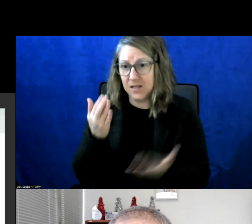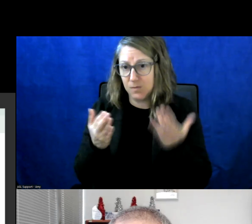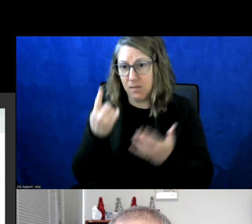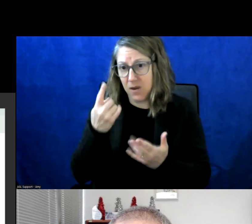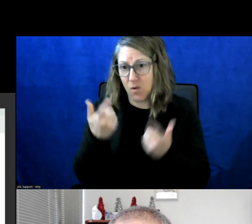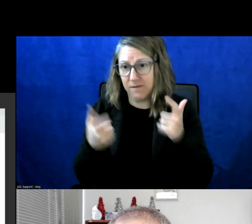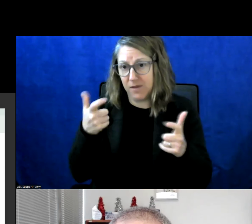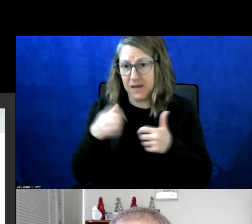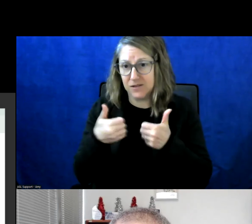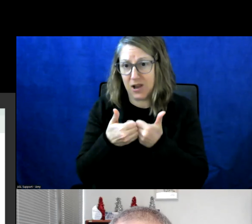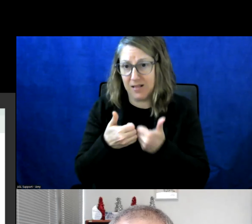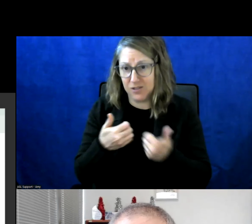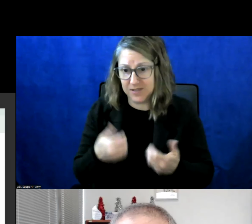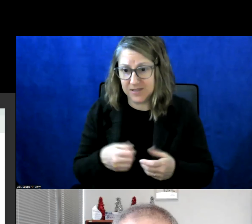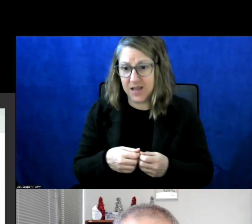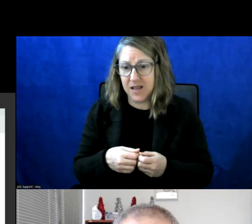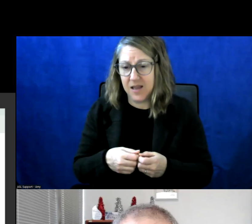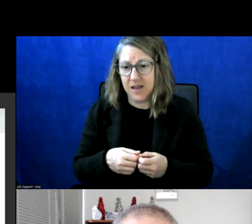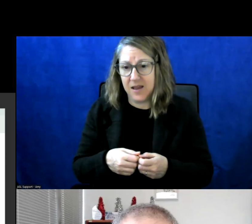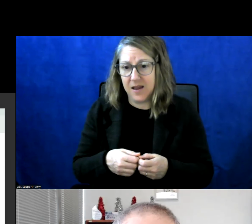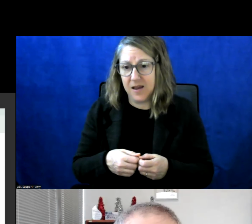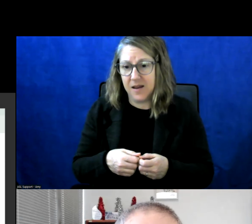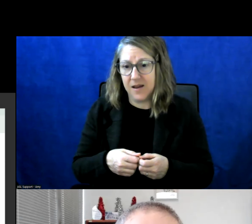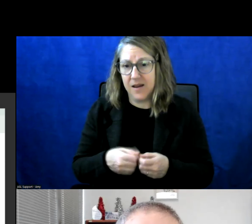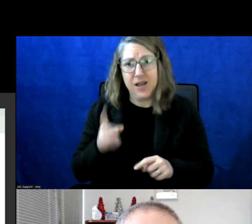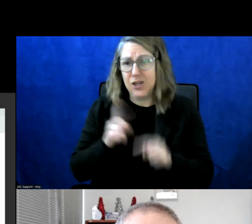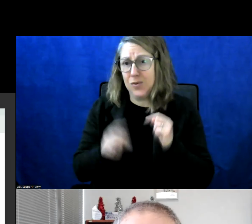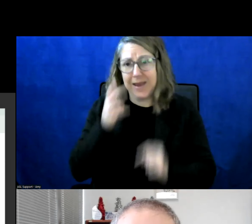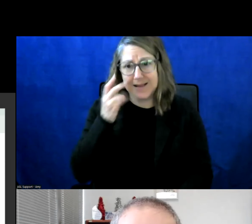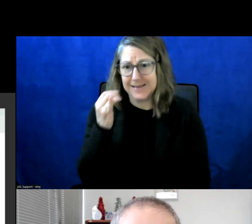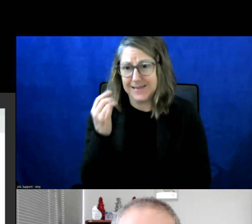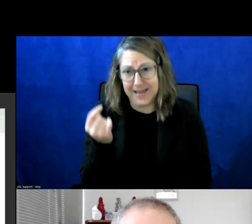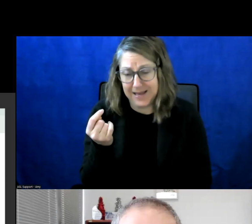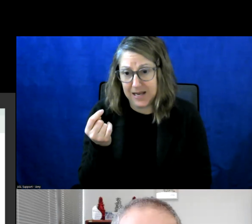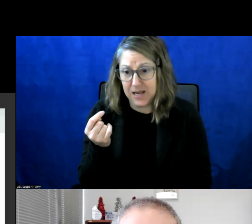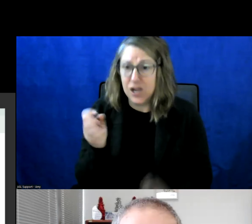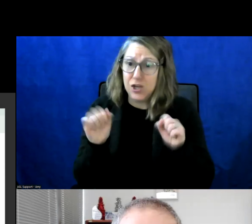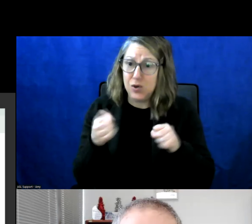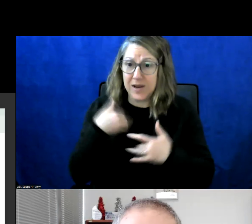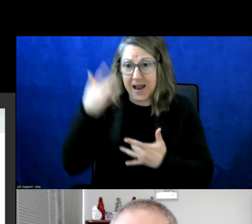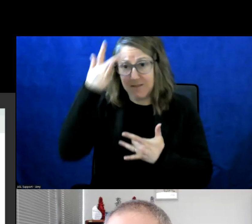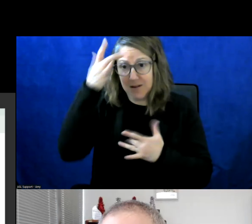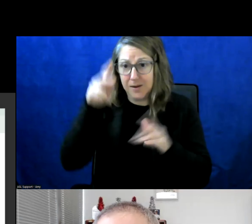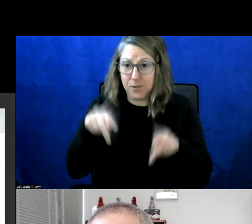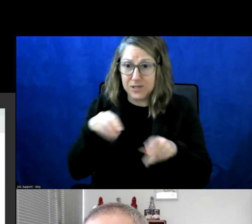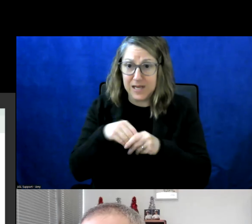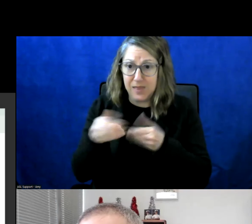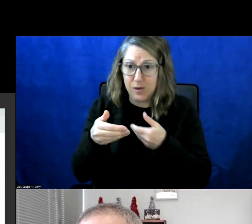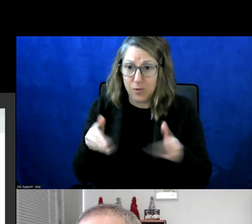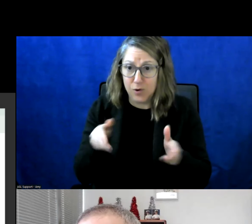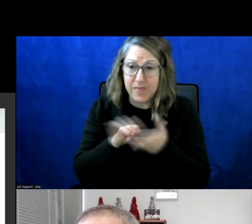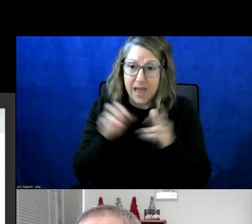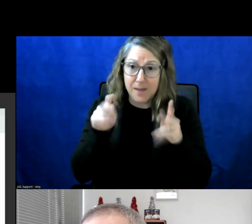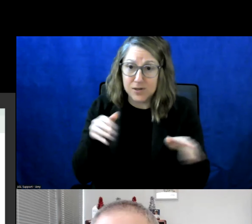challenges that we have. And the thing is that you cannot see it. In other words, you can have an infected person in the room, that person leaves